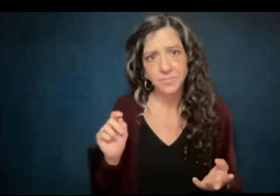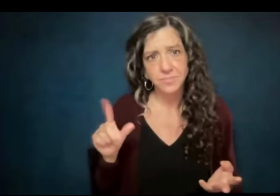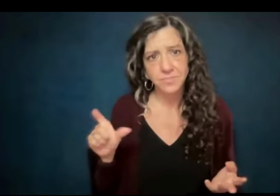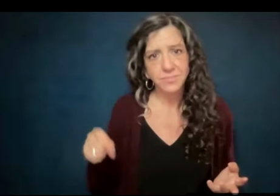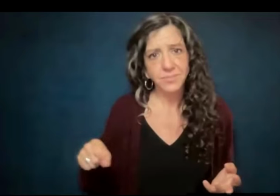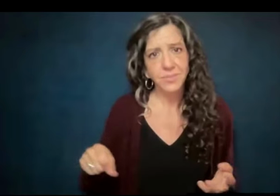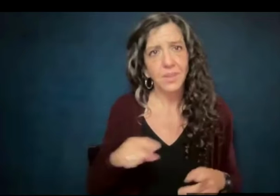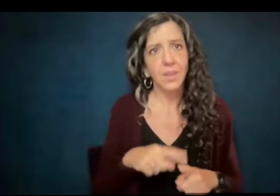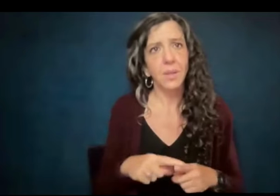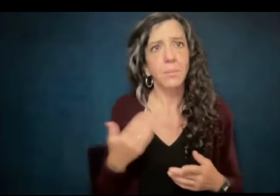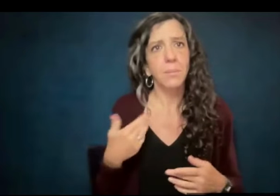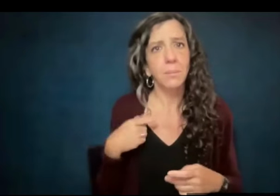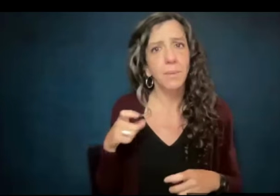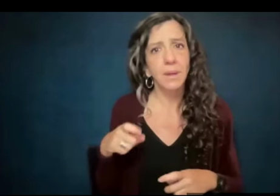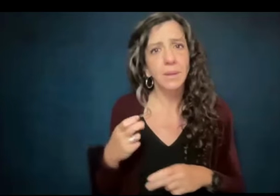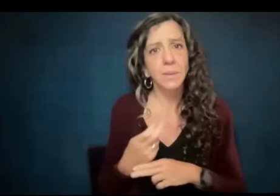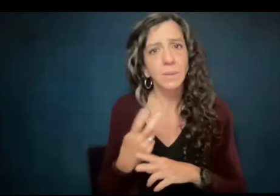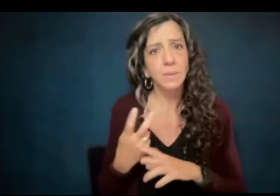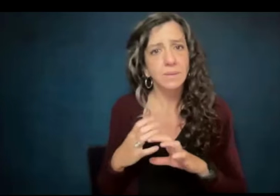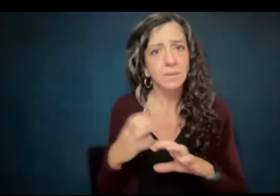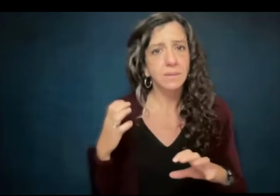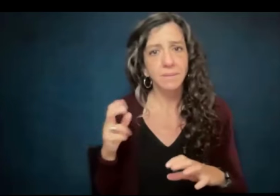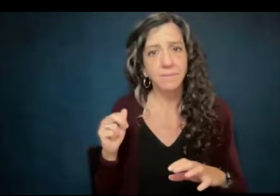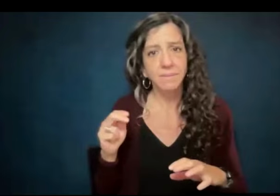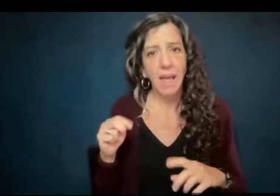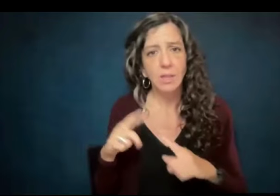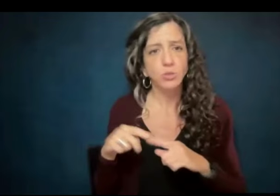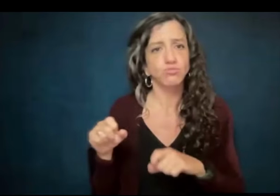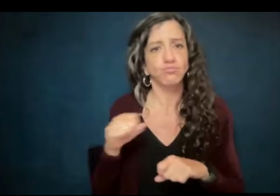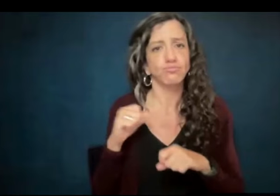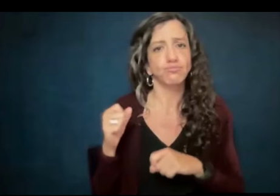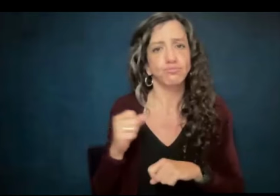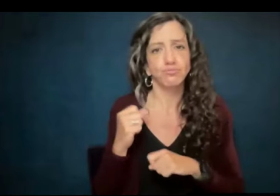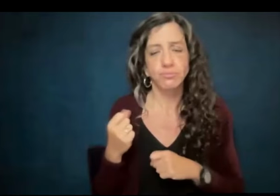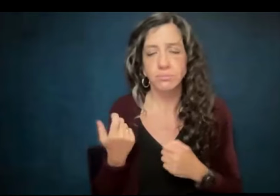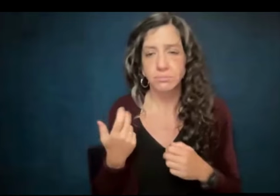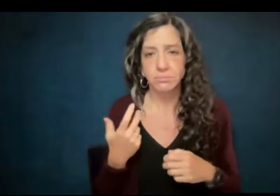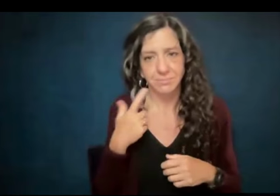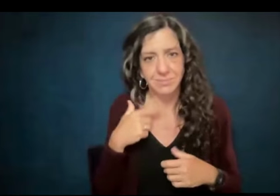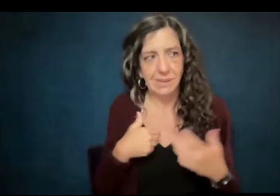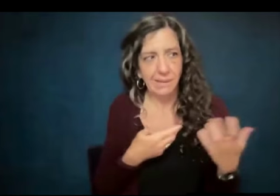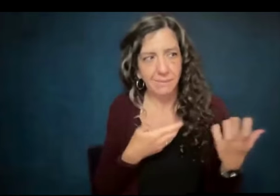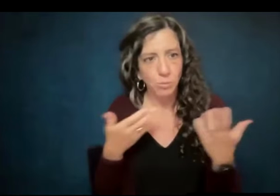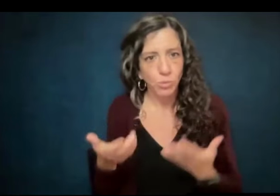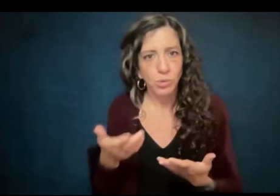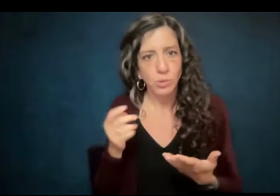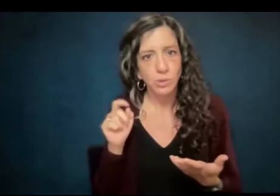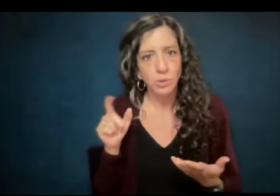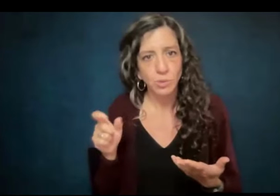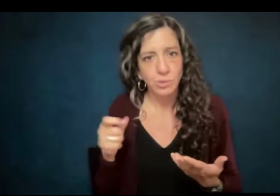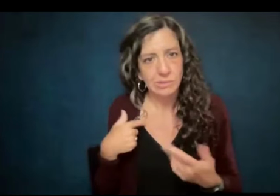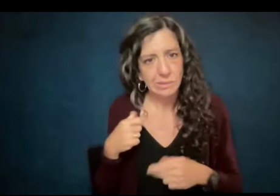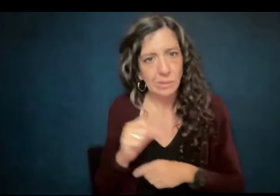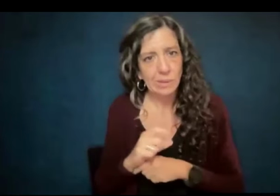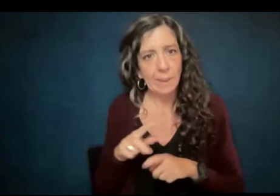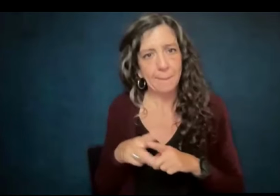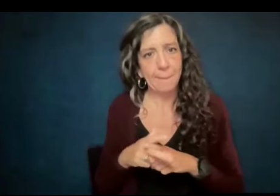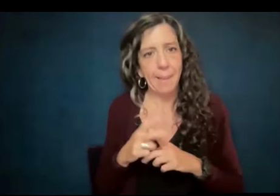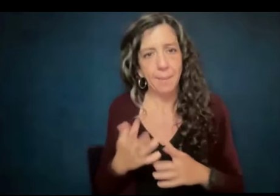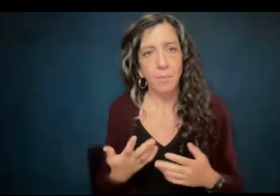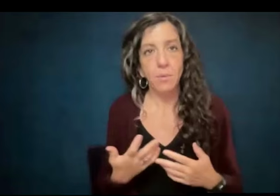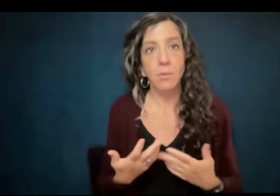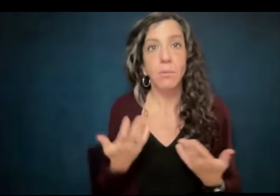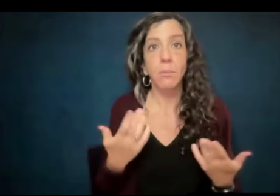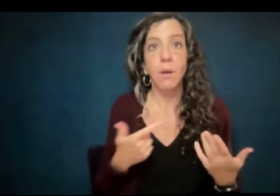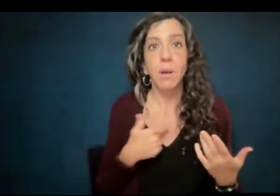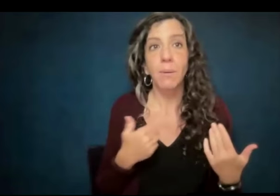have a van that I'm using to get to and from jobs as a plumber. Maybe I have all kinds of stock